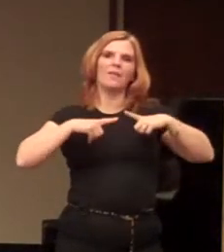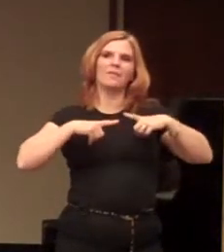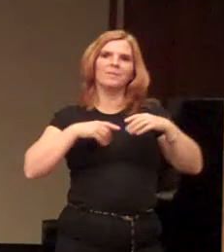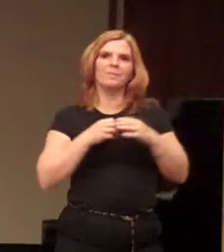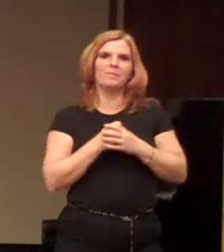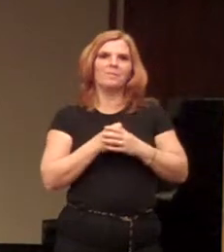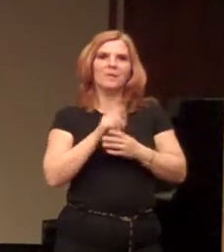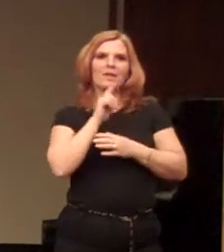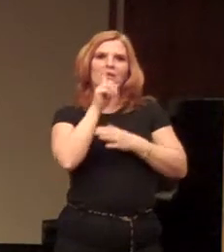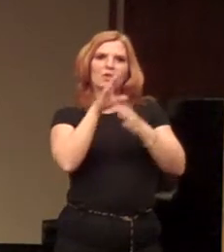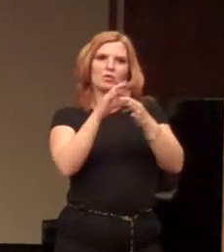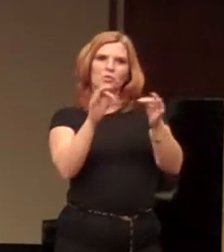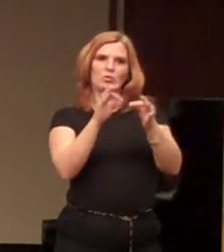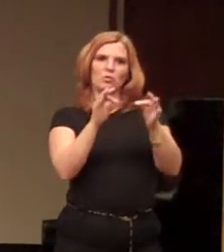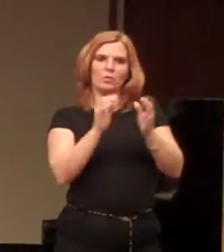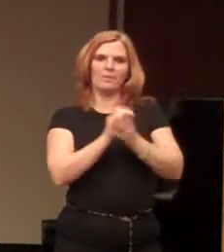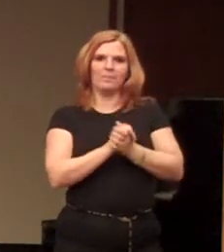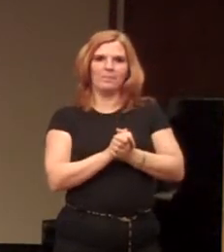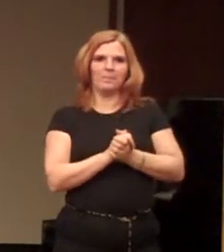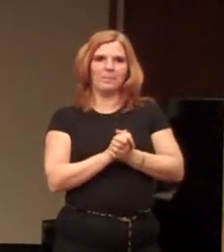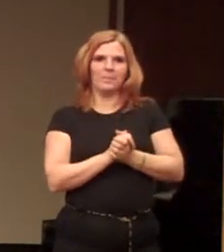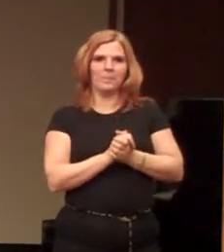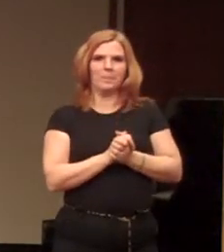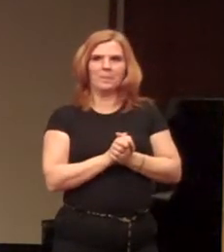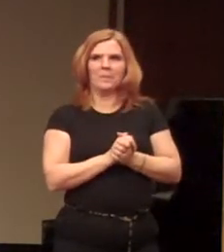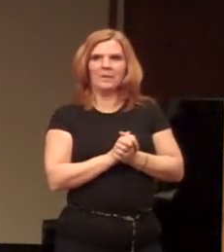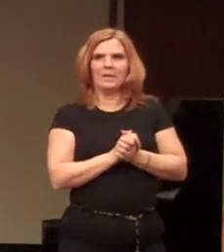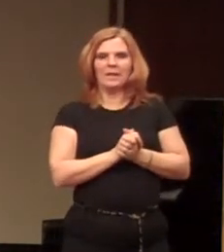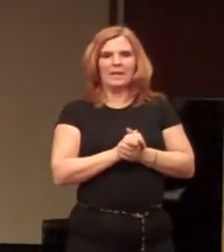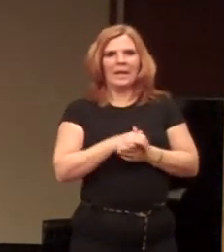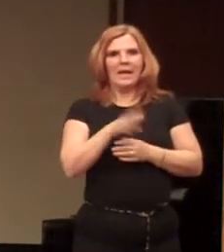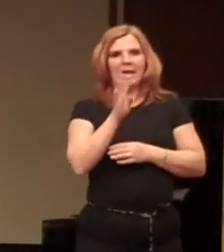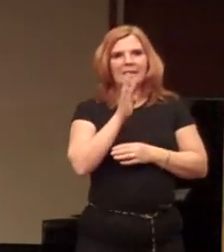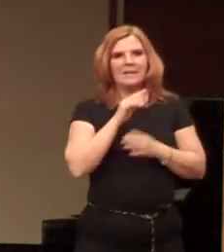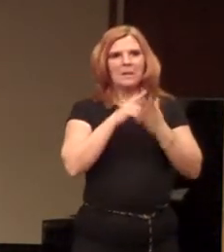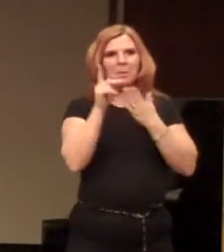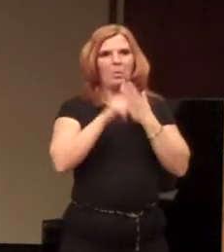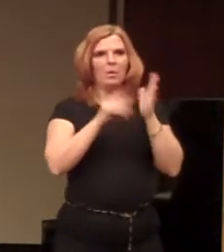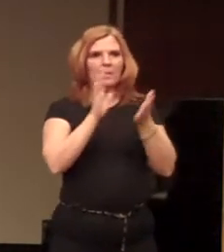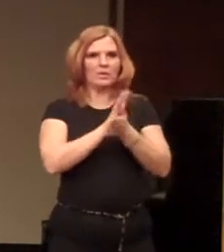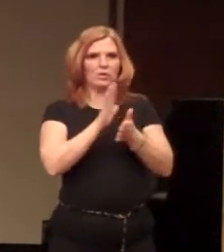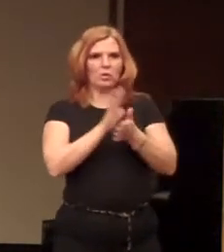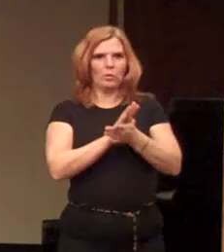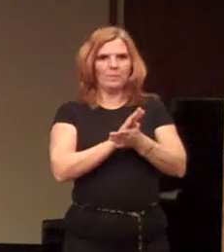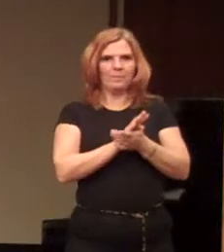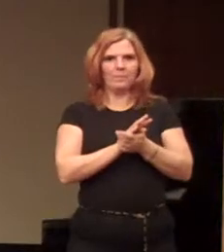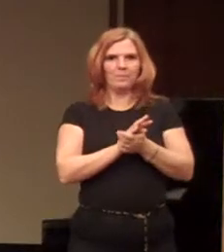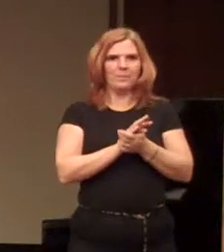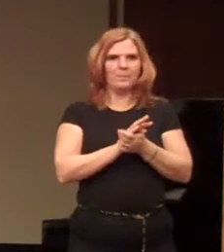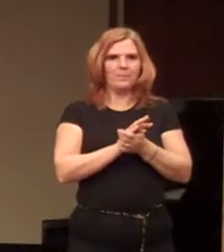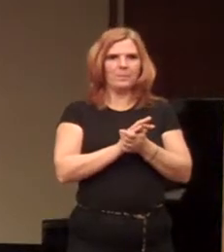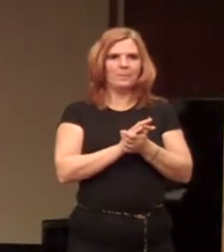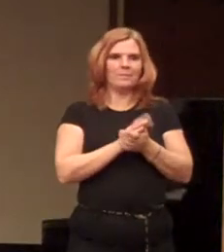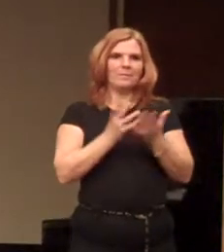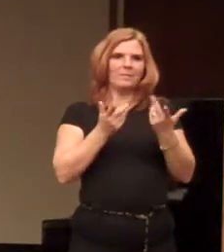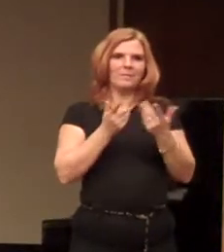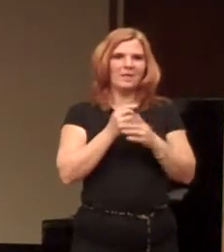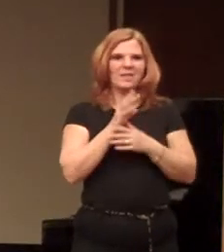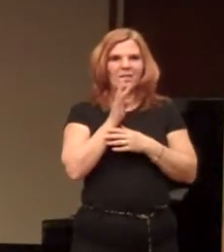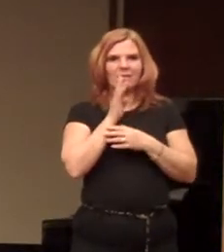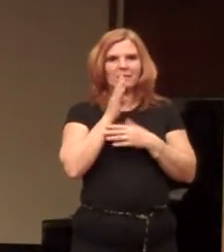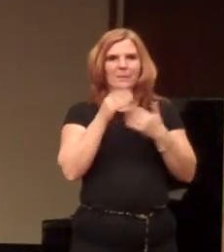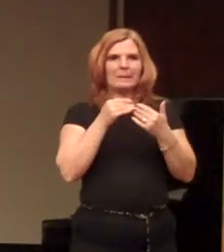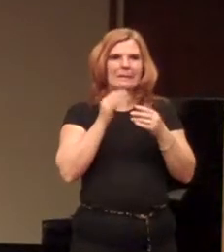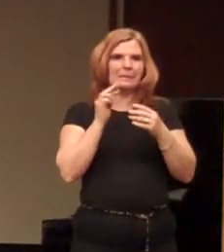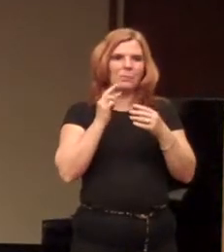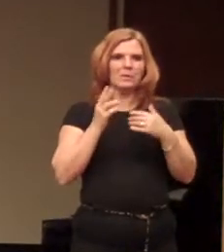So, true story. I did a couple of these programs, and I did one at school, and I'm getting ready to go. We had a little thing called Speakeasy on